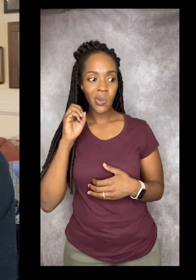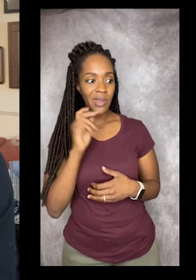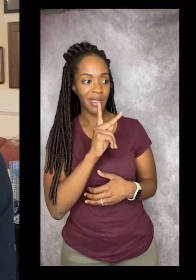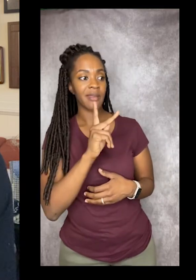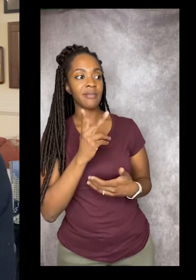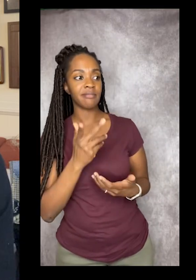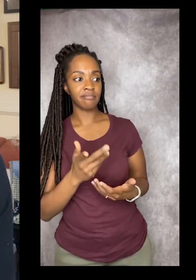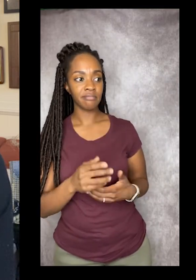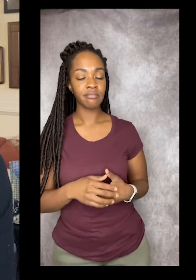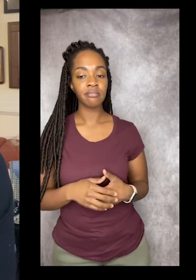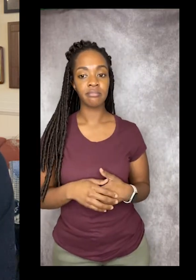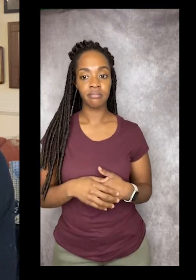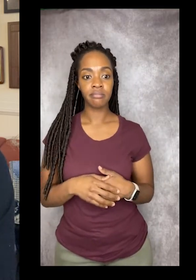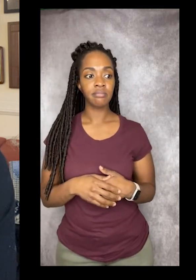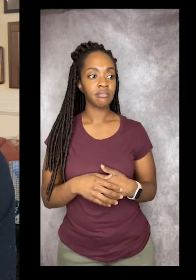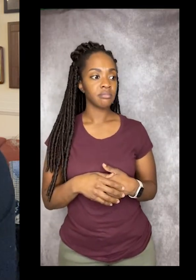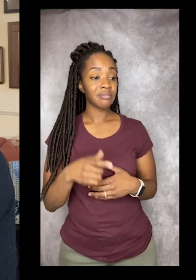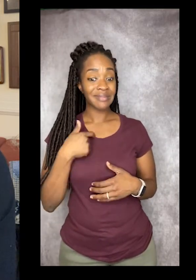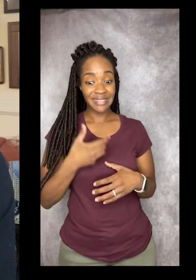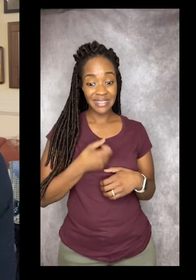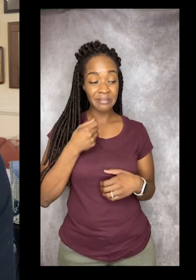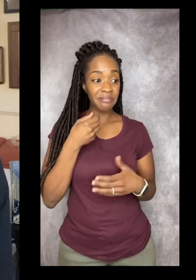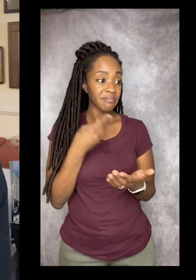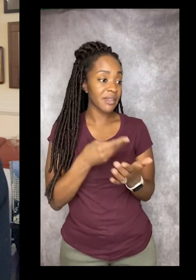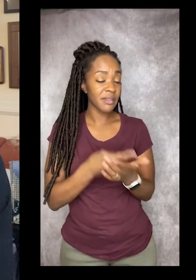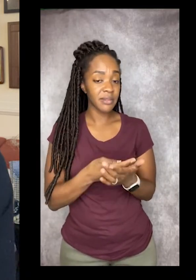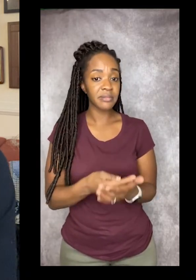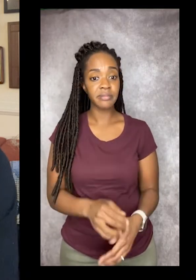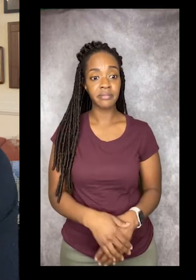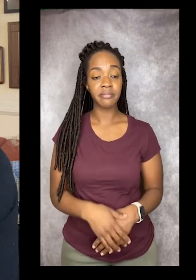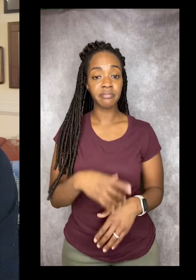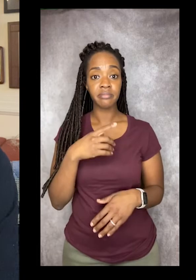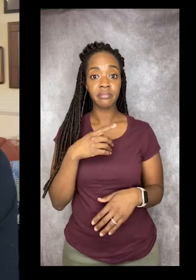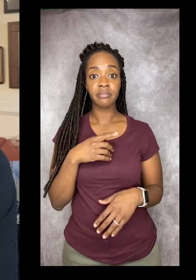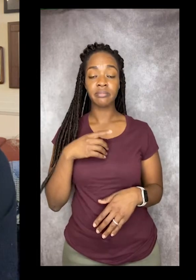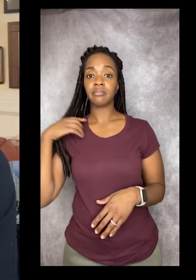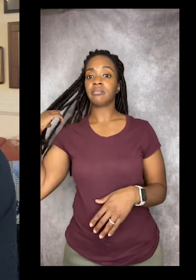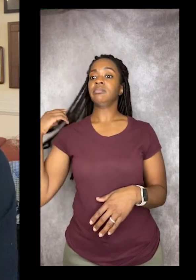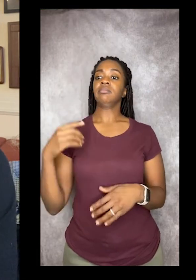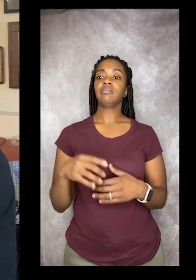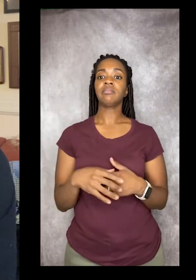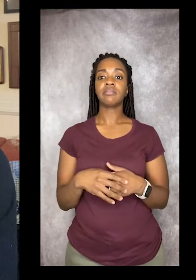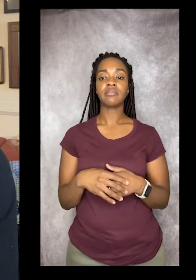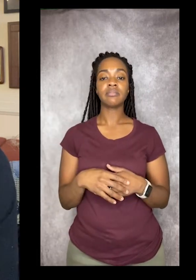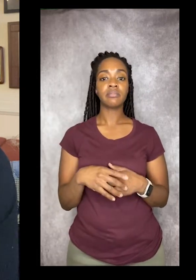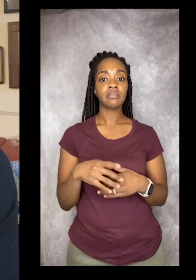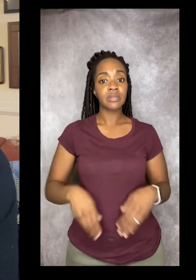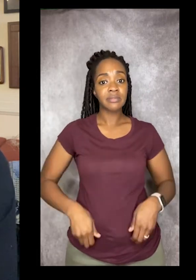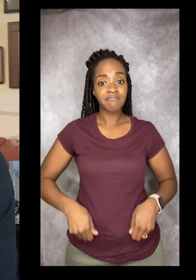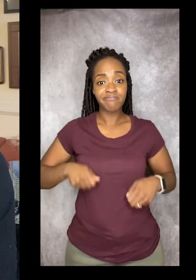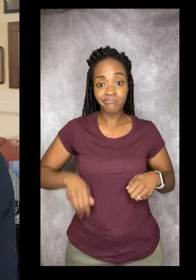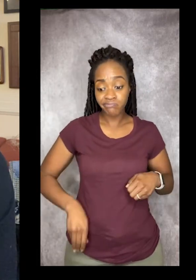then, the old man said. Let me get my money, he said, lifting the hem of his sweater to get in